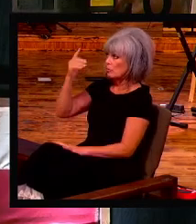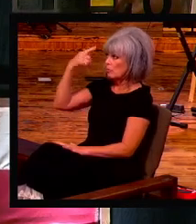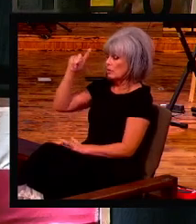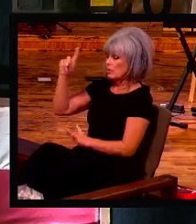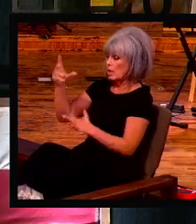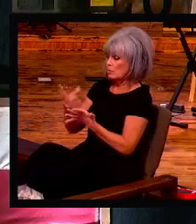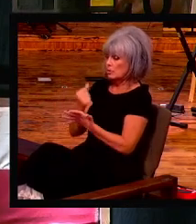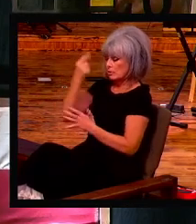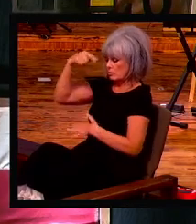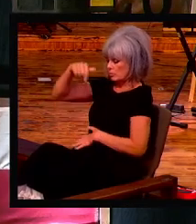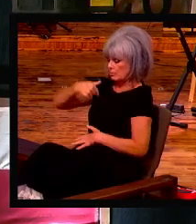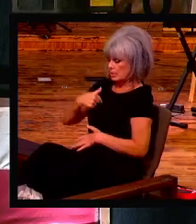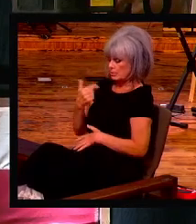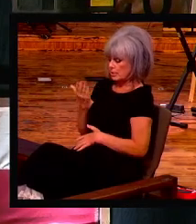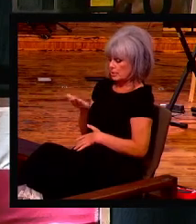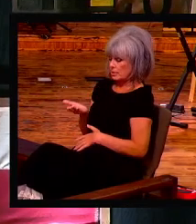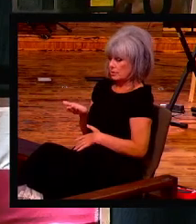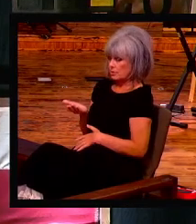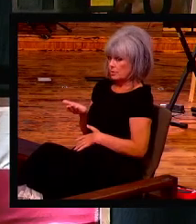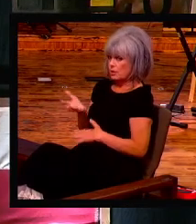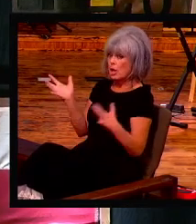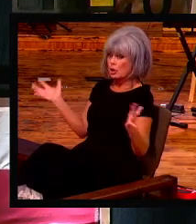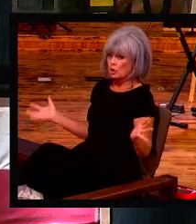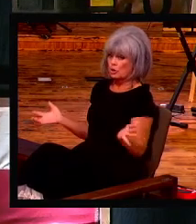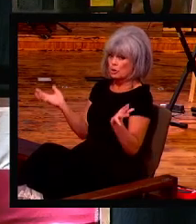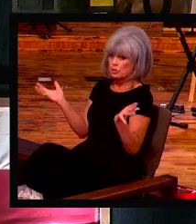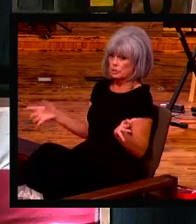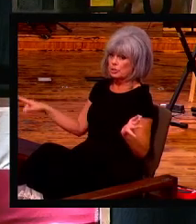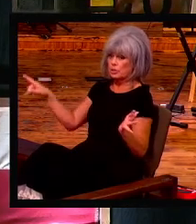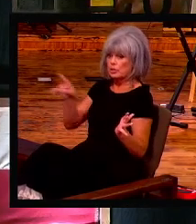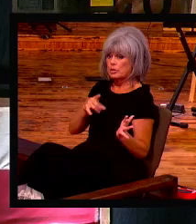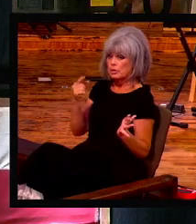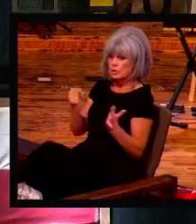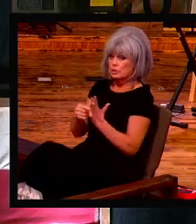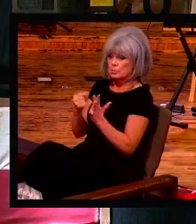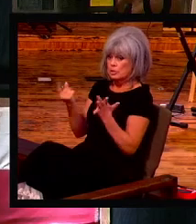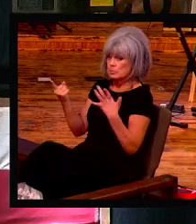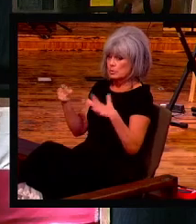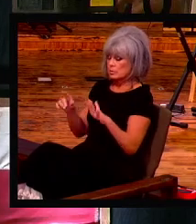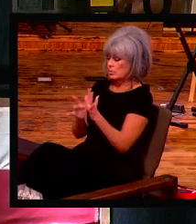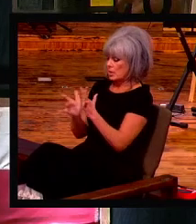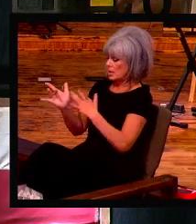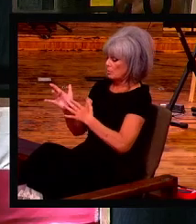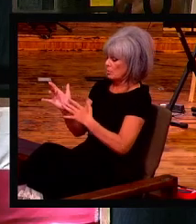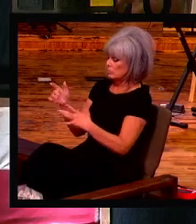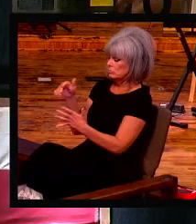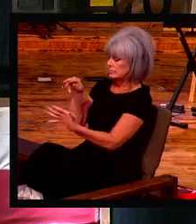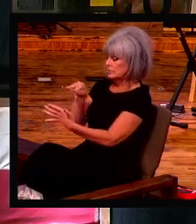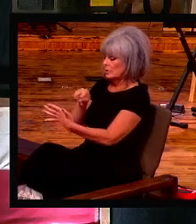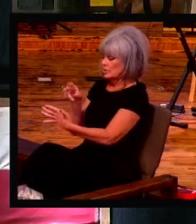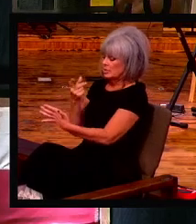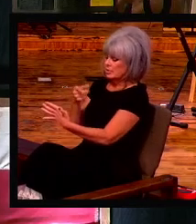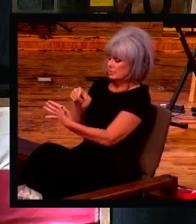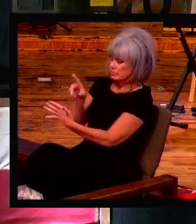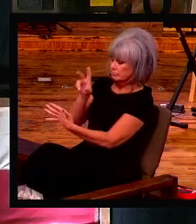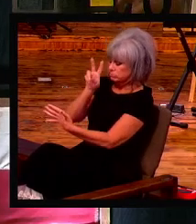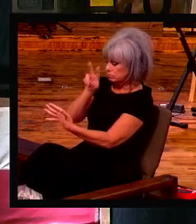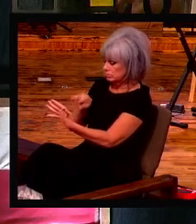some encouragement to you. Because sometimes when we're following the navigation of that Bible, it can feel as if we get